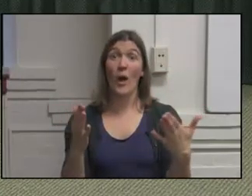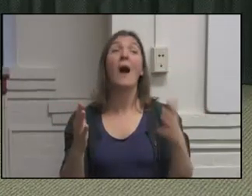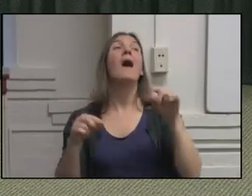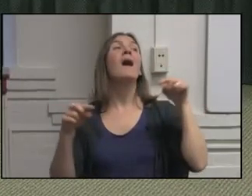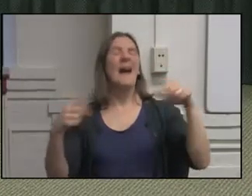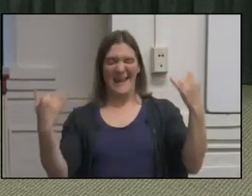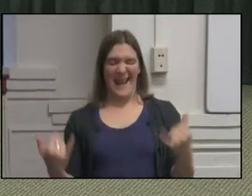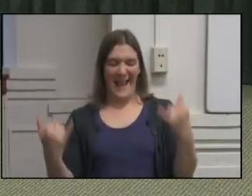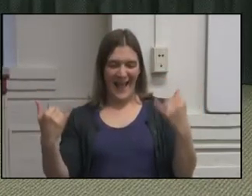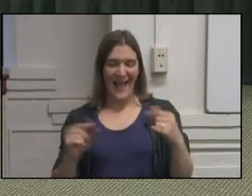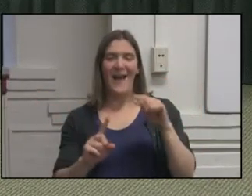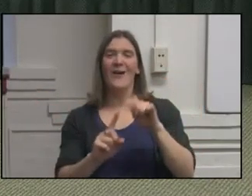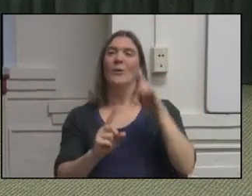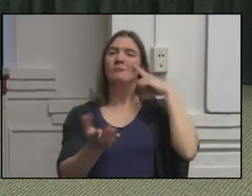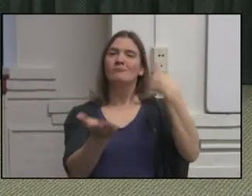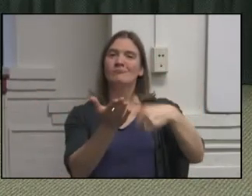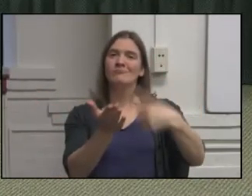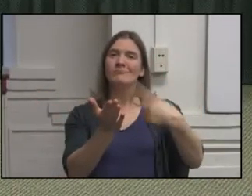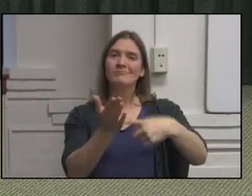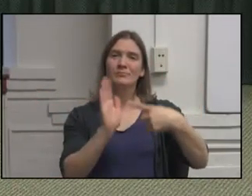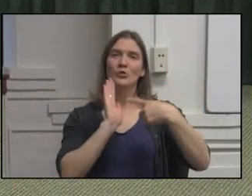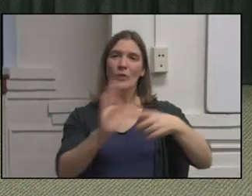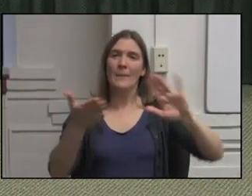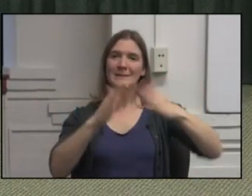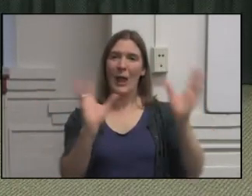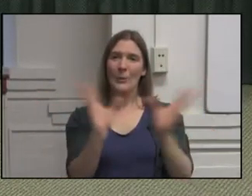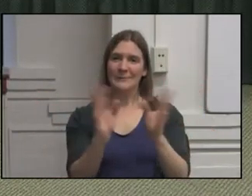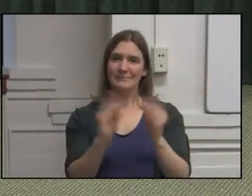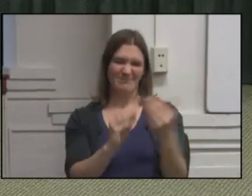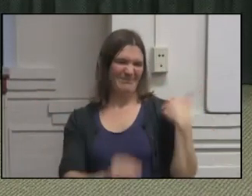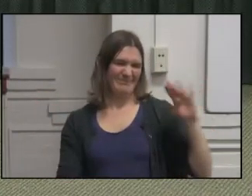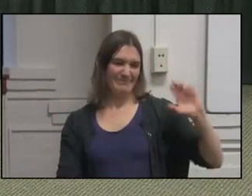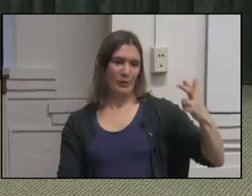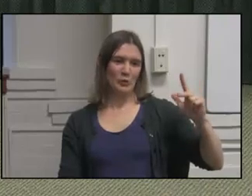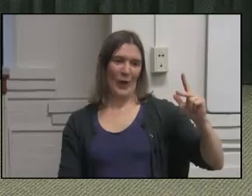At this point, we're going to be talking about,